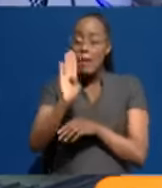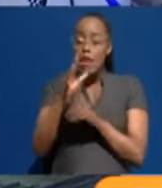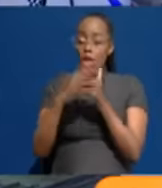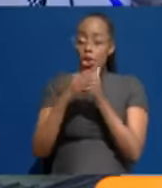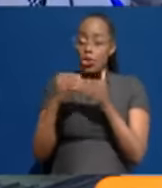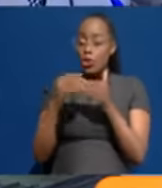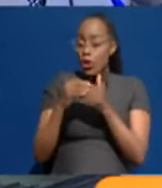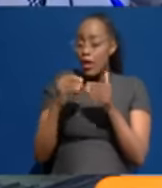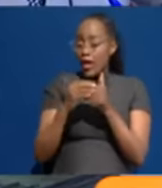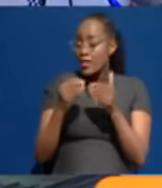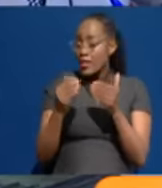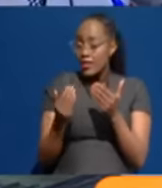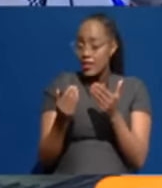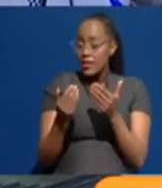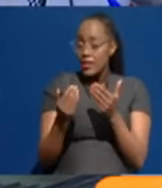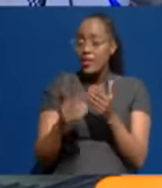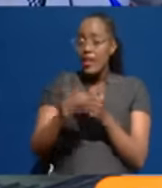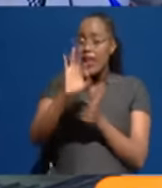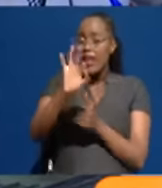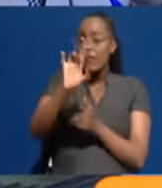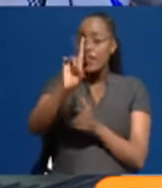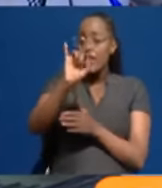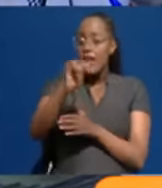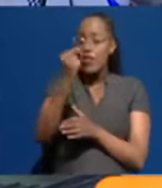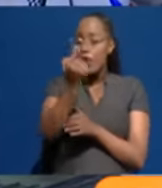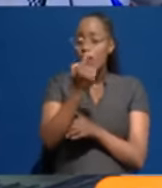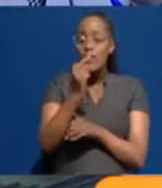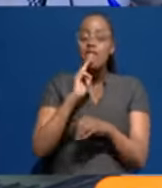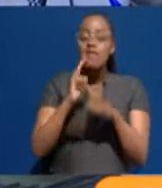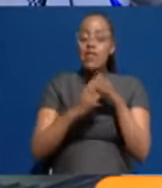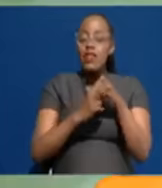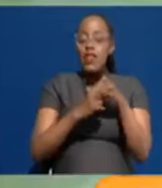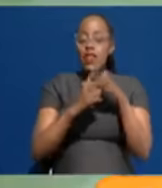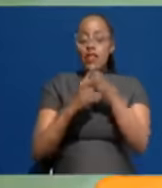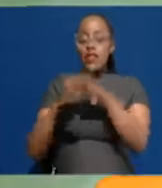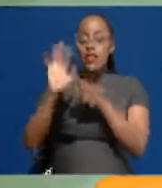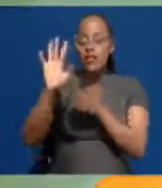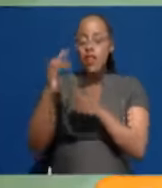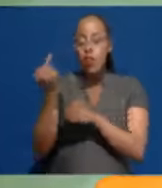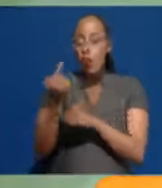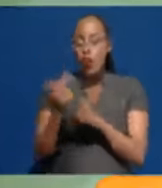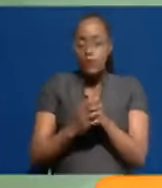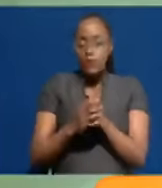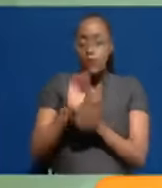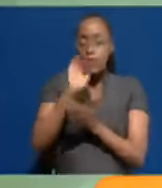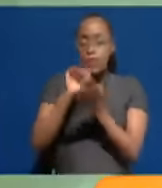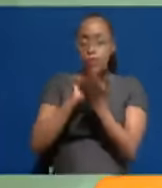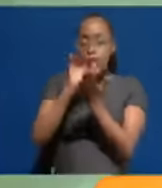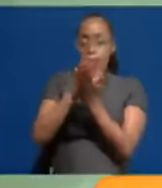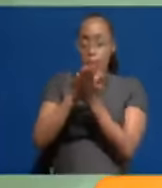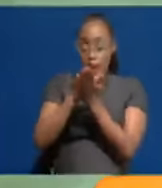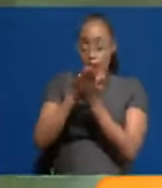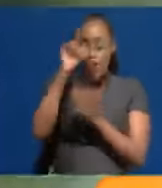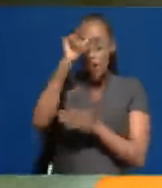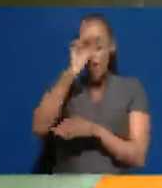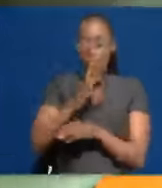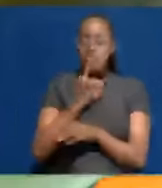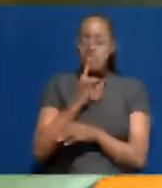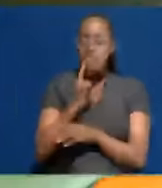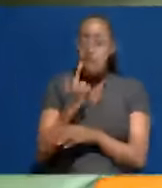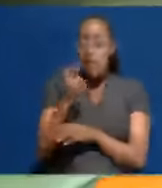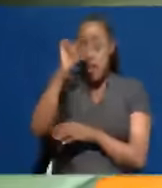billion in FDI. We are getting only 775. The central bank governor says the government, in order to